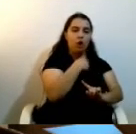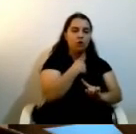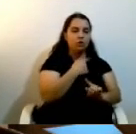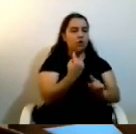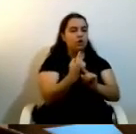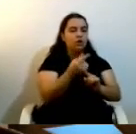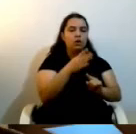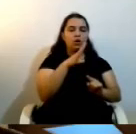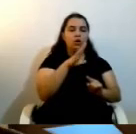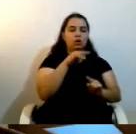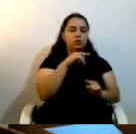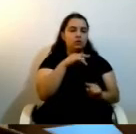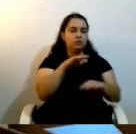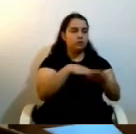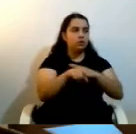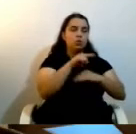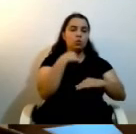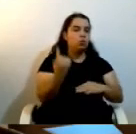And what we should do by ourselves?